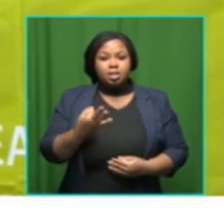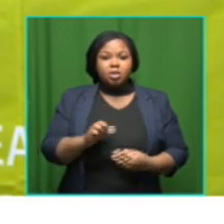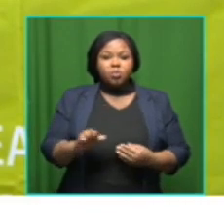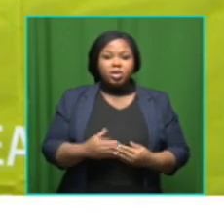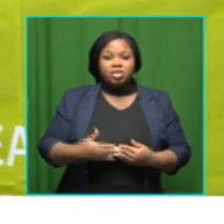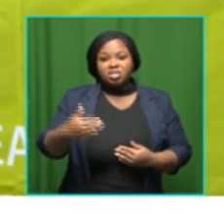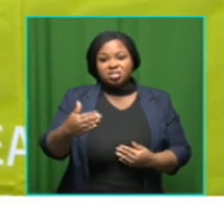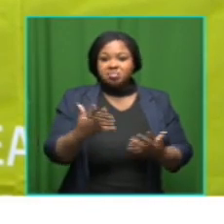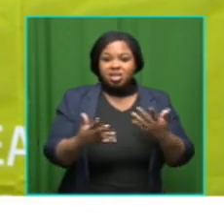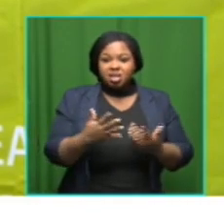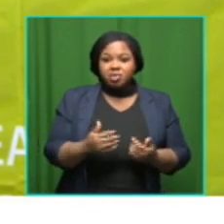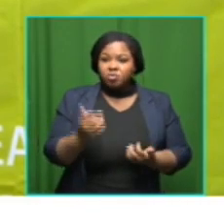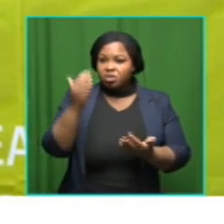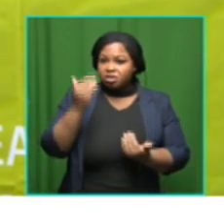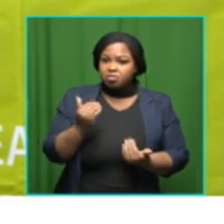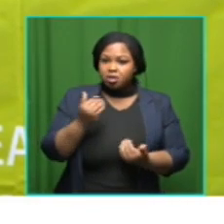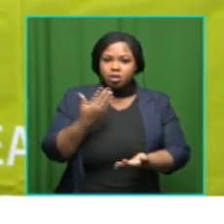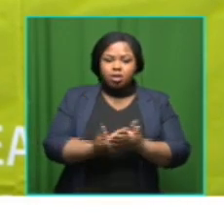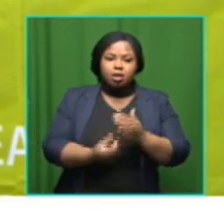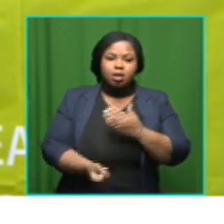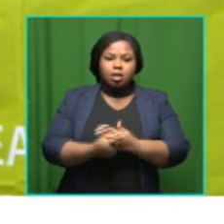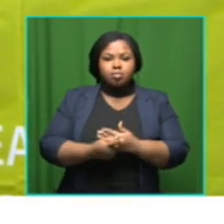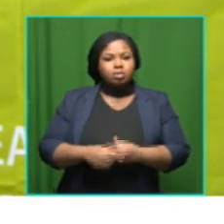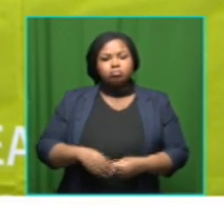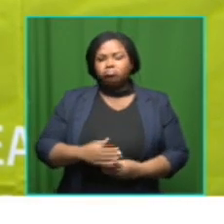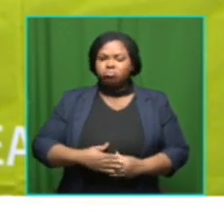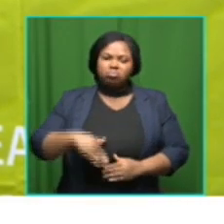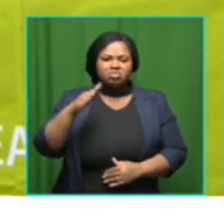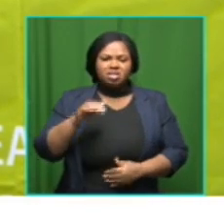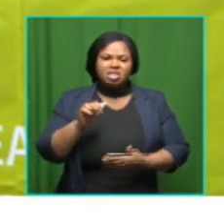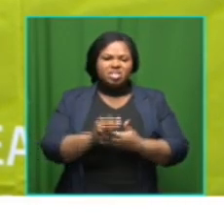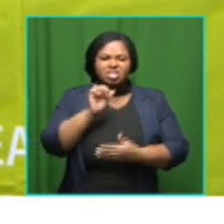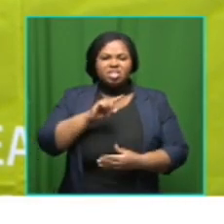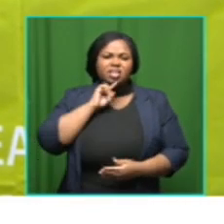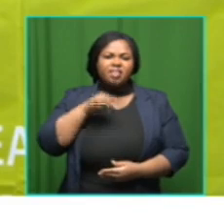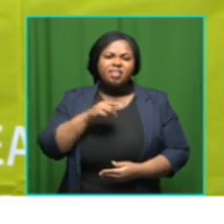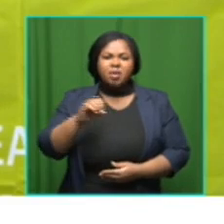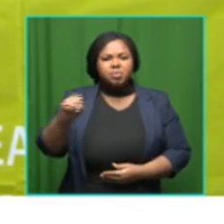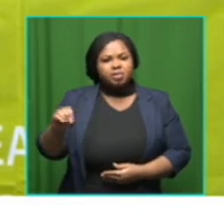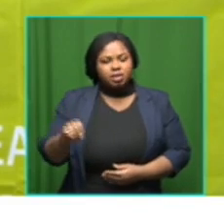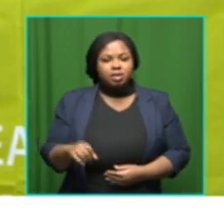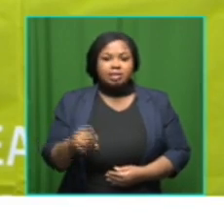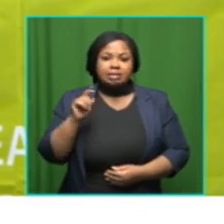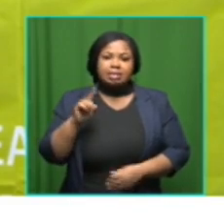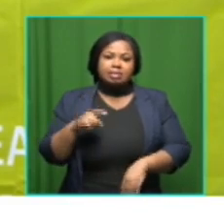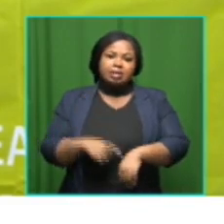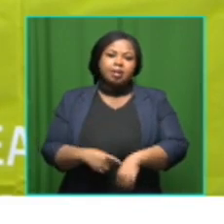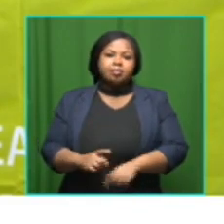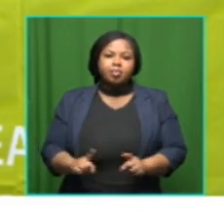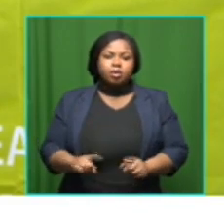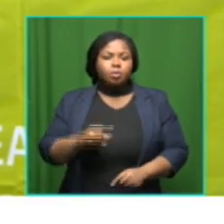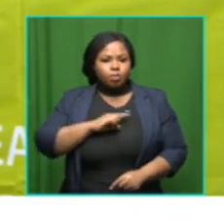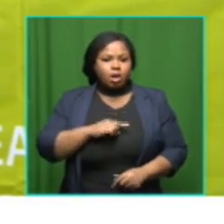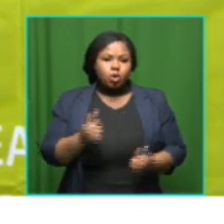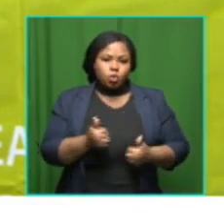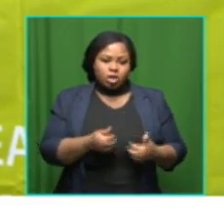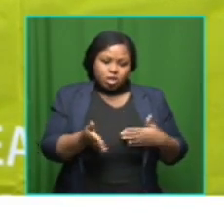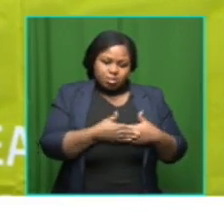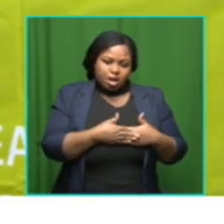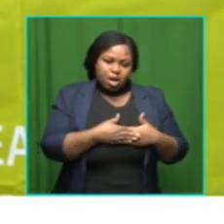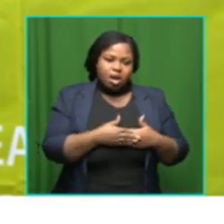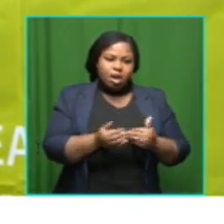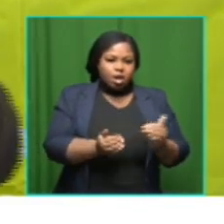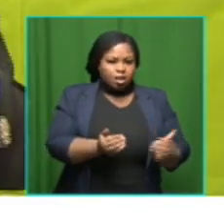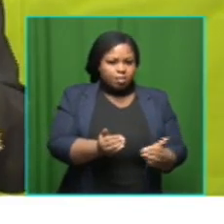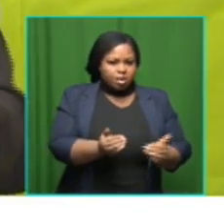have anticipated that we could have gone to maybe as far as 16,000 by that time. But because of the lockdown, the